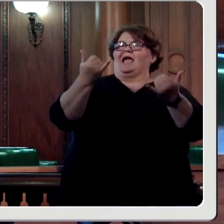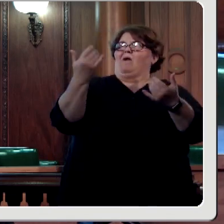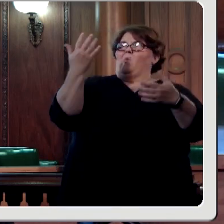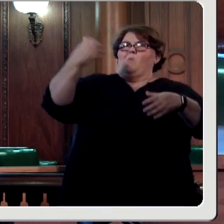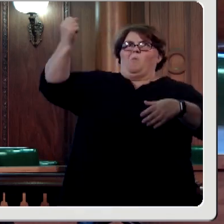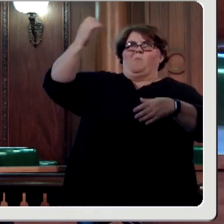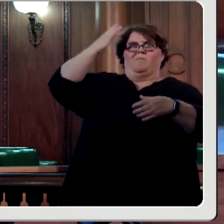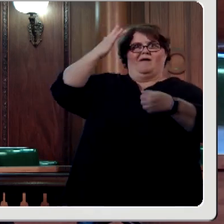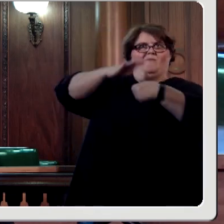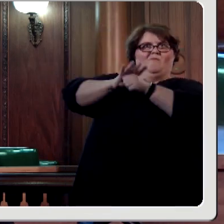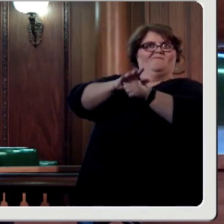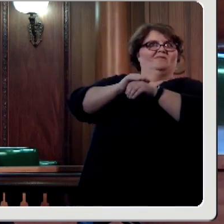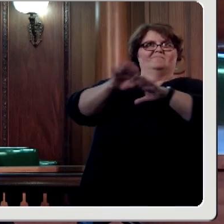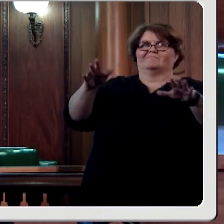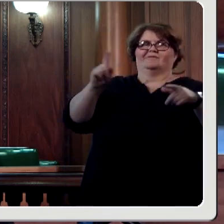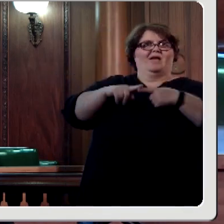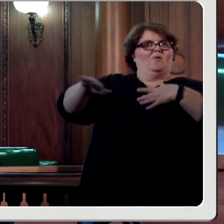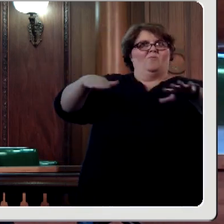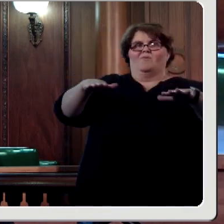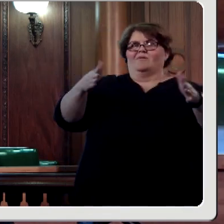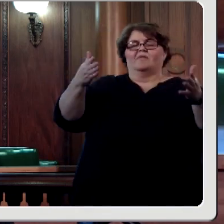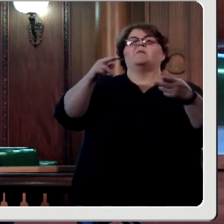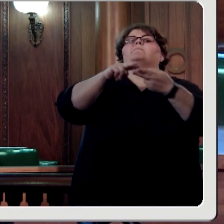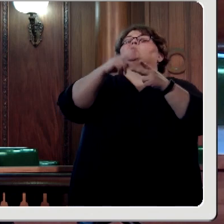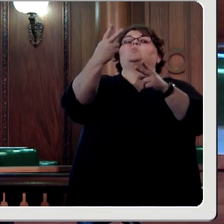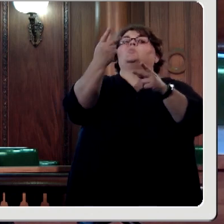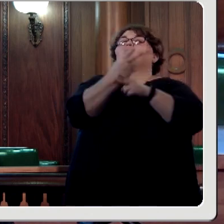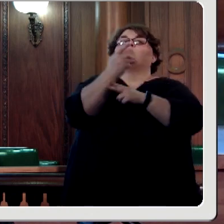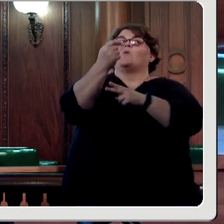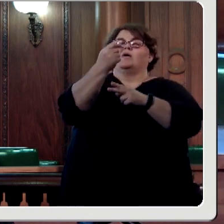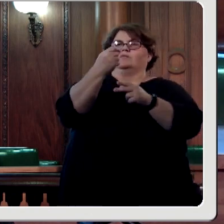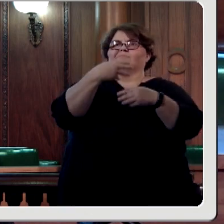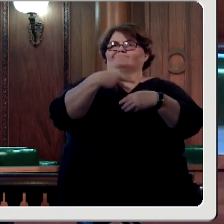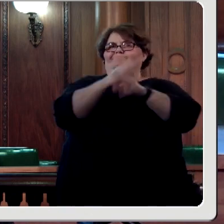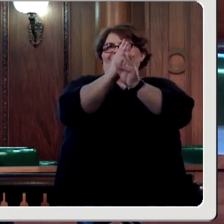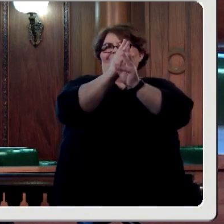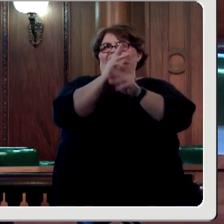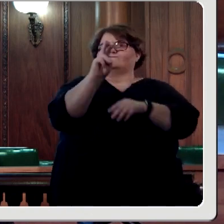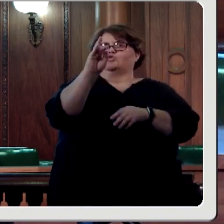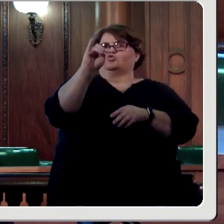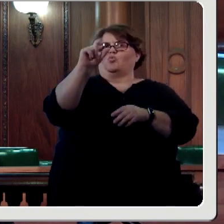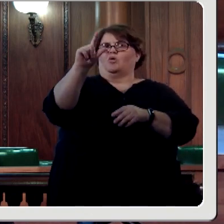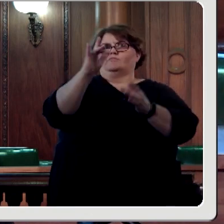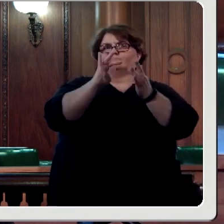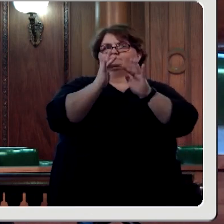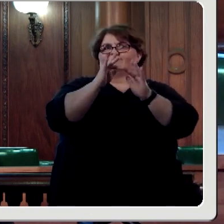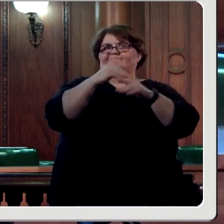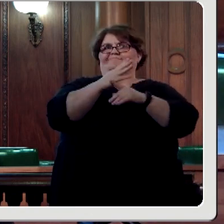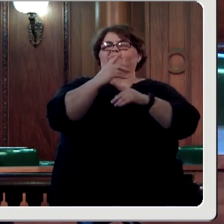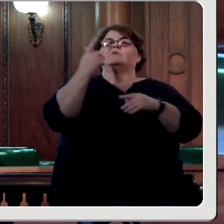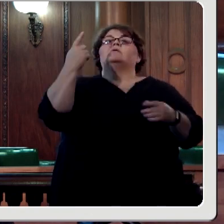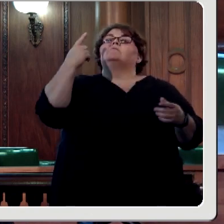done a tremendous job to hopefully someday eradicate breast cancer.